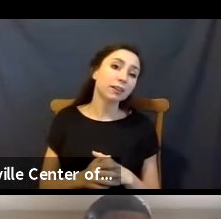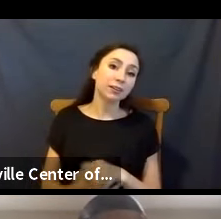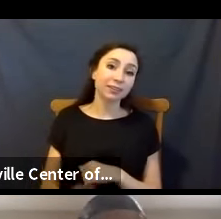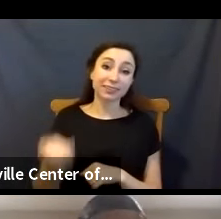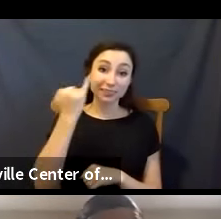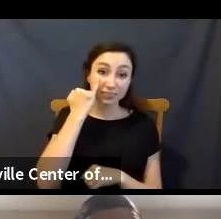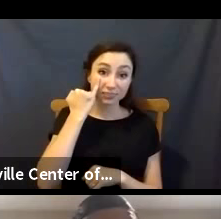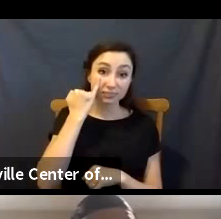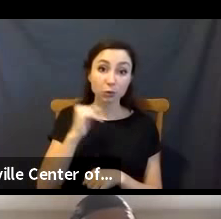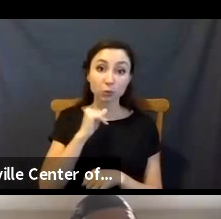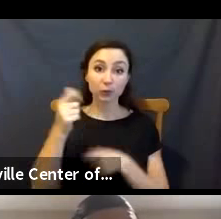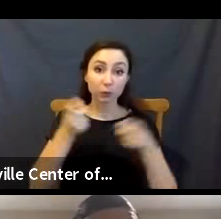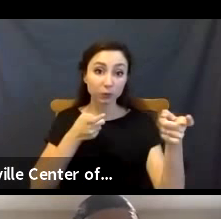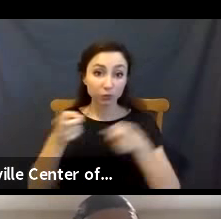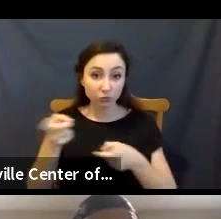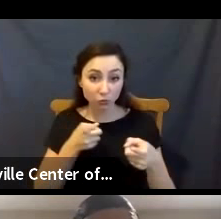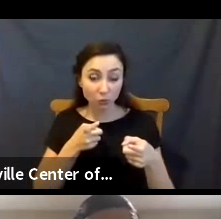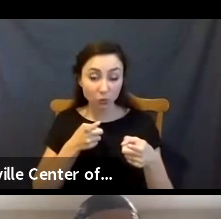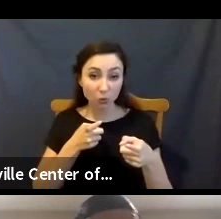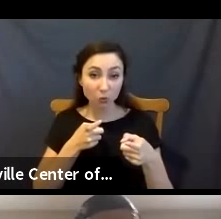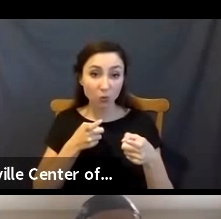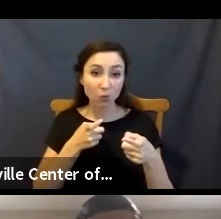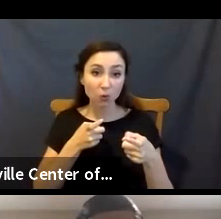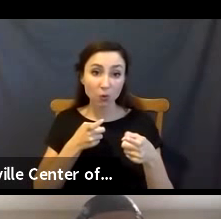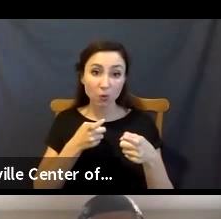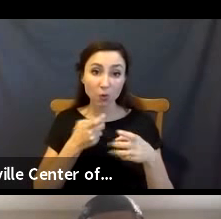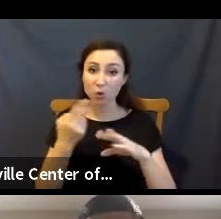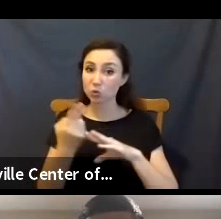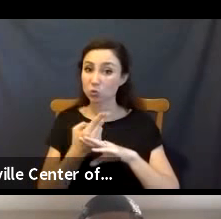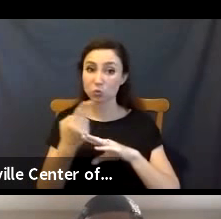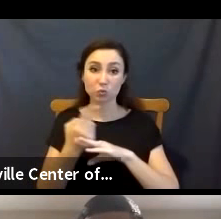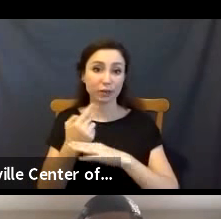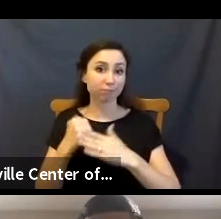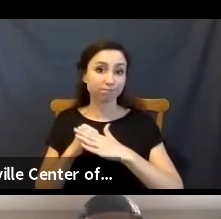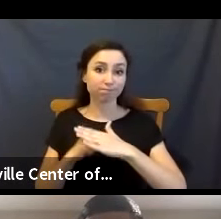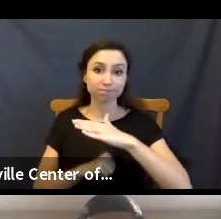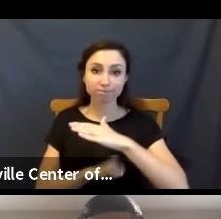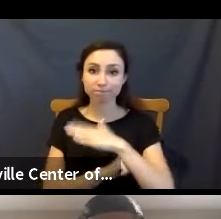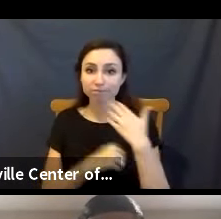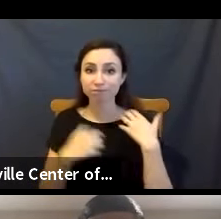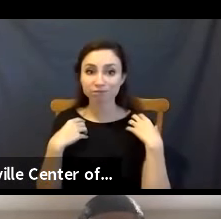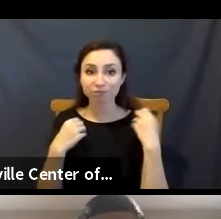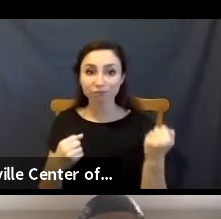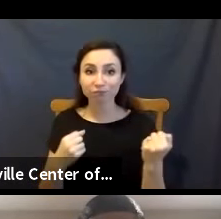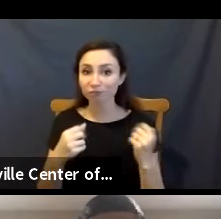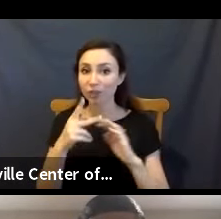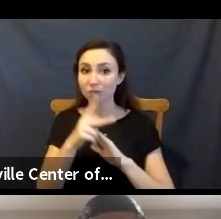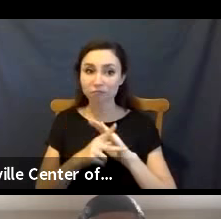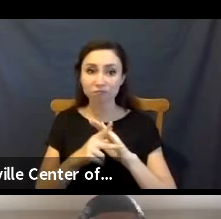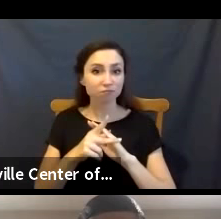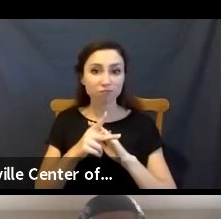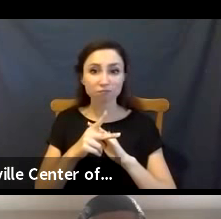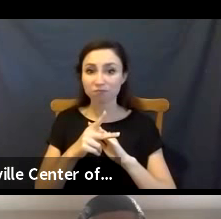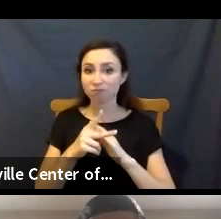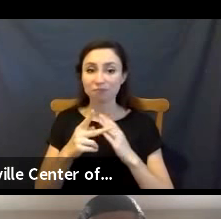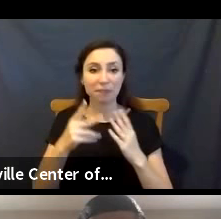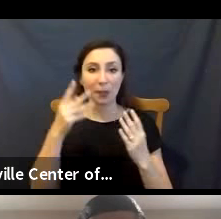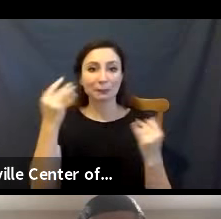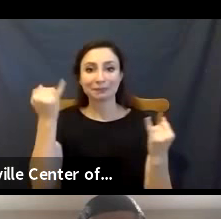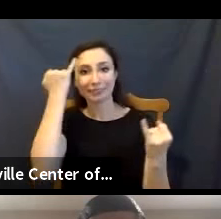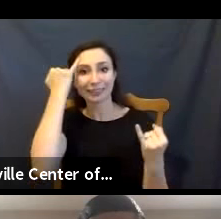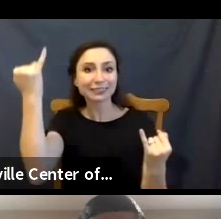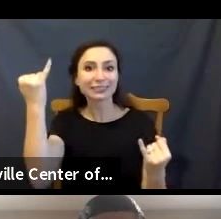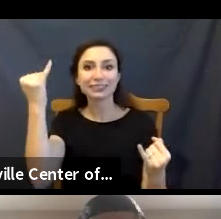don't control using just fundamental public health principles, the spread of the disease,